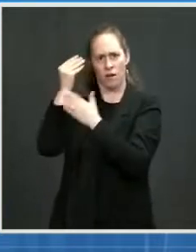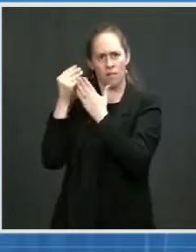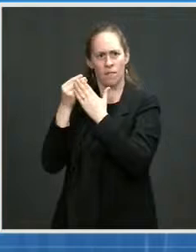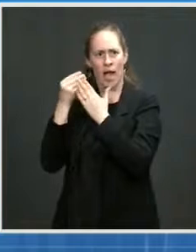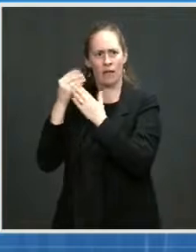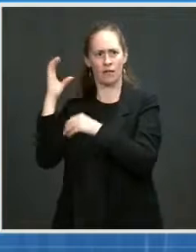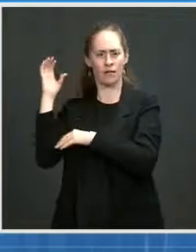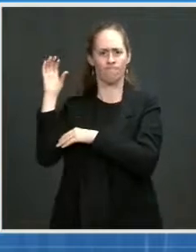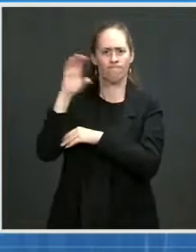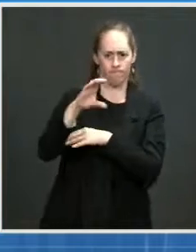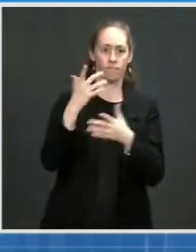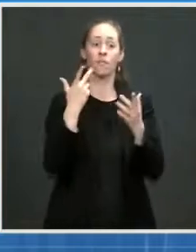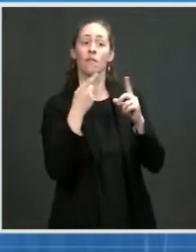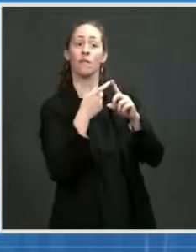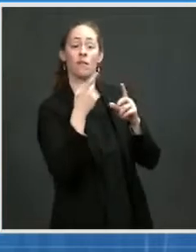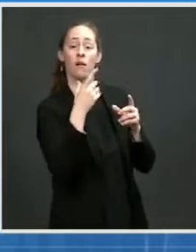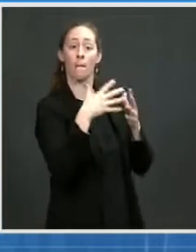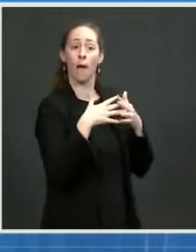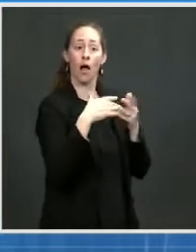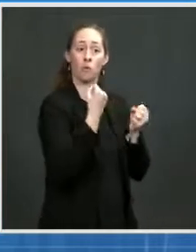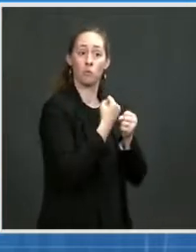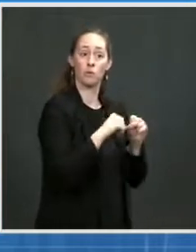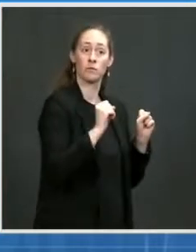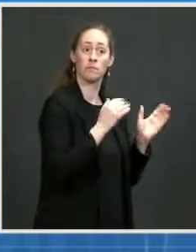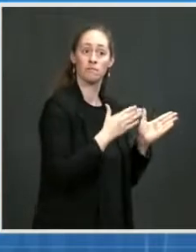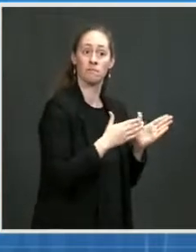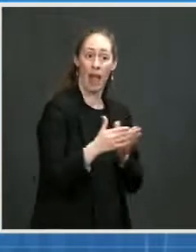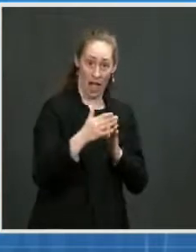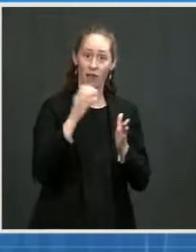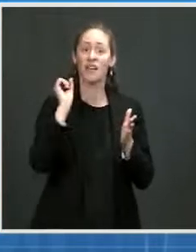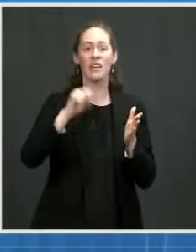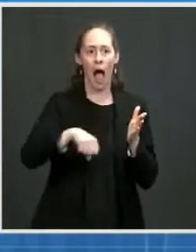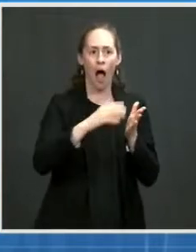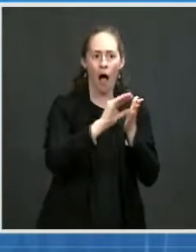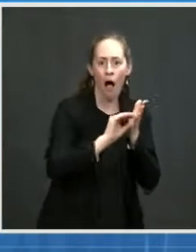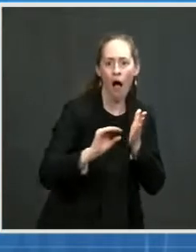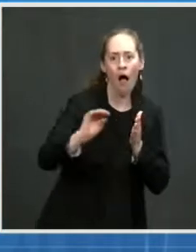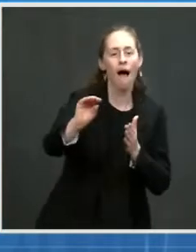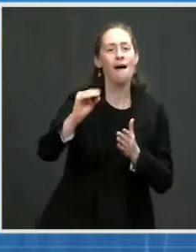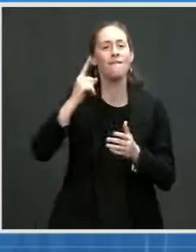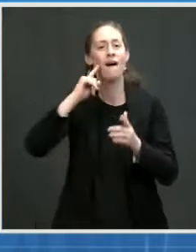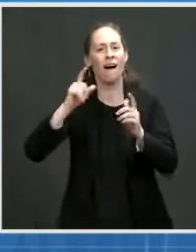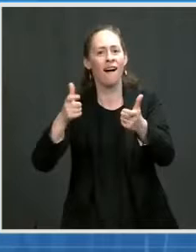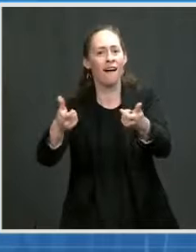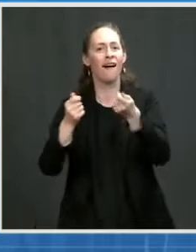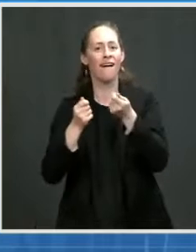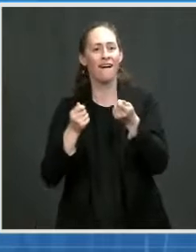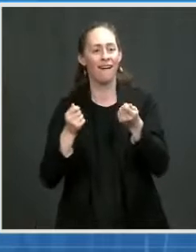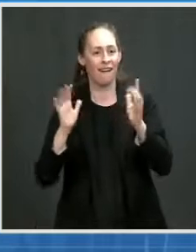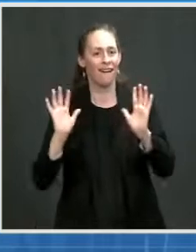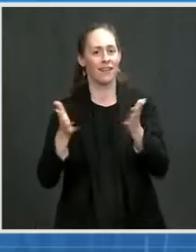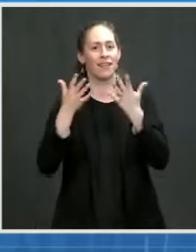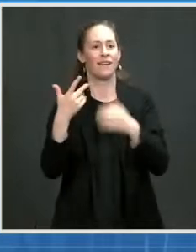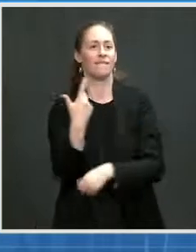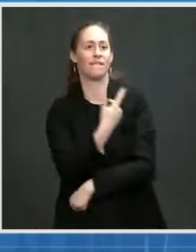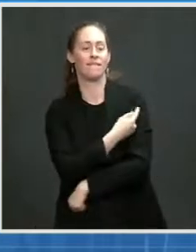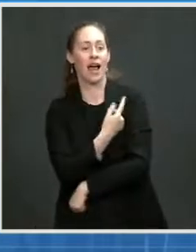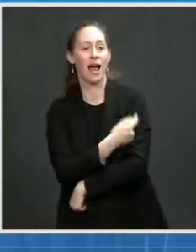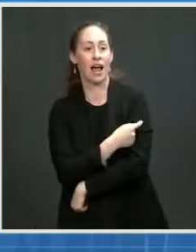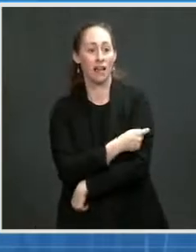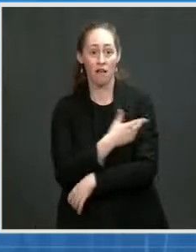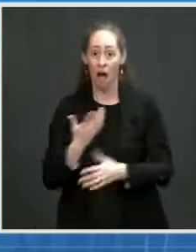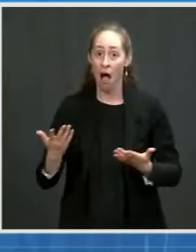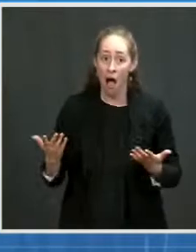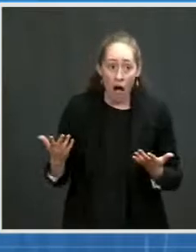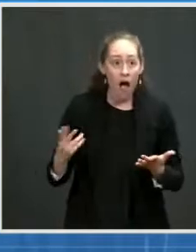can be used for vaccine incentive programs. And the bottom line is, with this guidance, we encourage